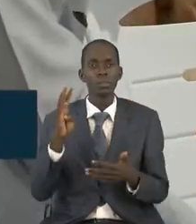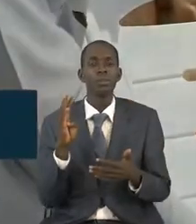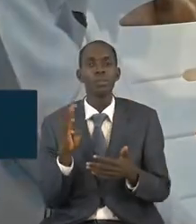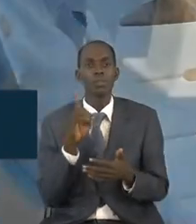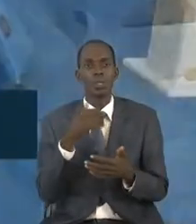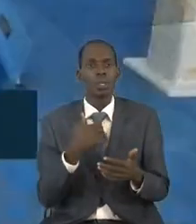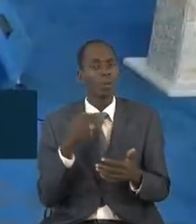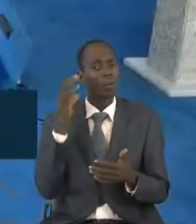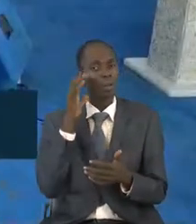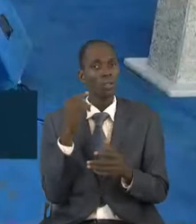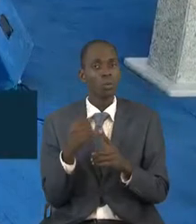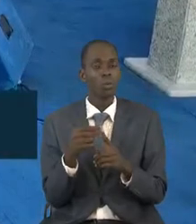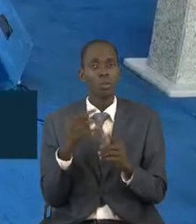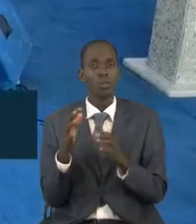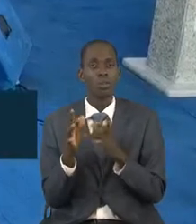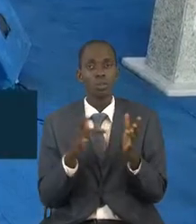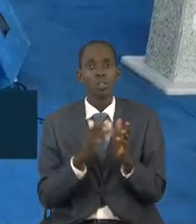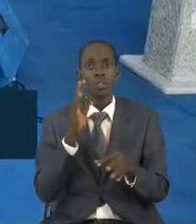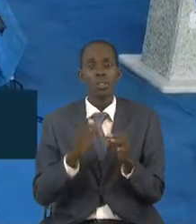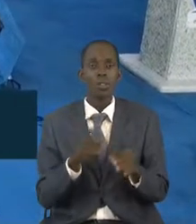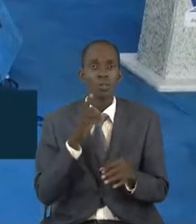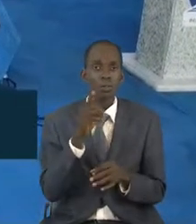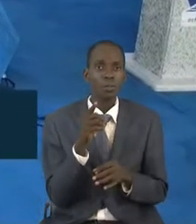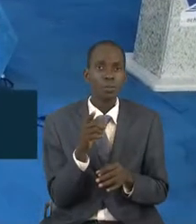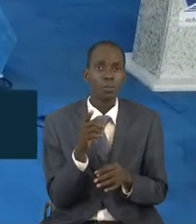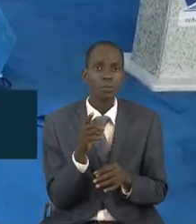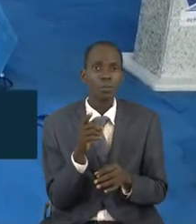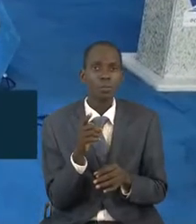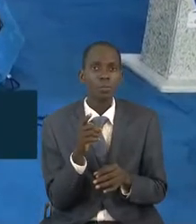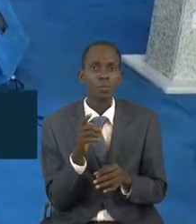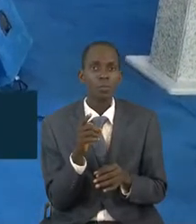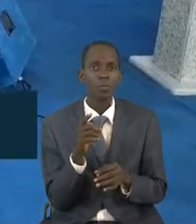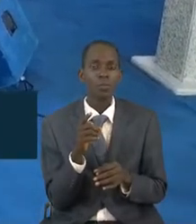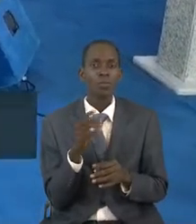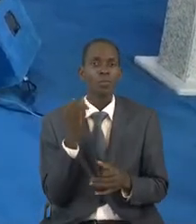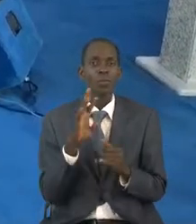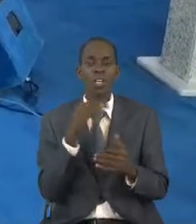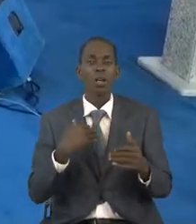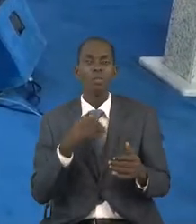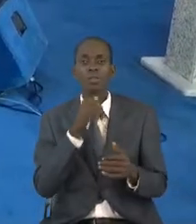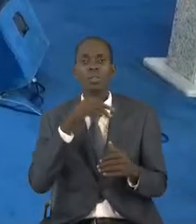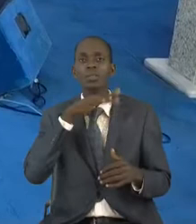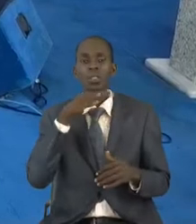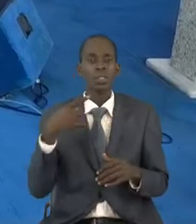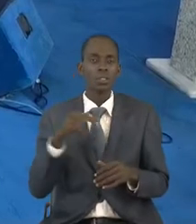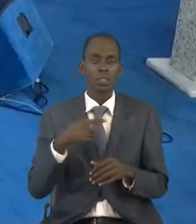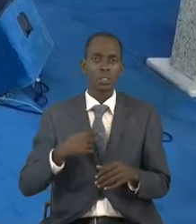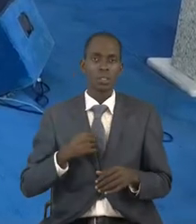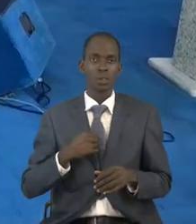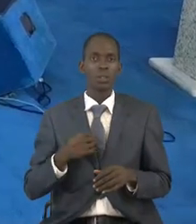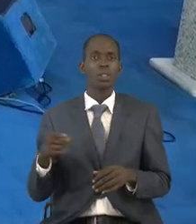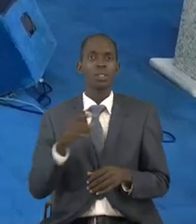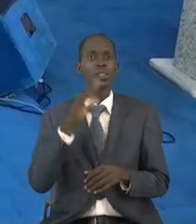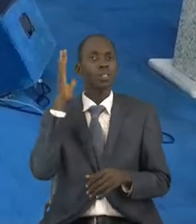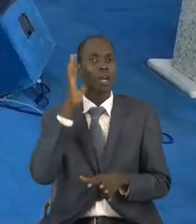names, even in Sardis, which have not defiled their garments. They shall walk